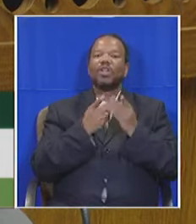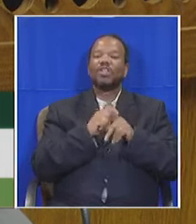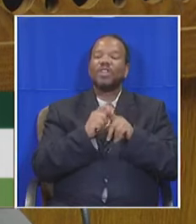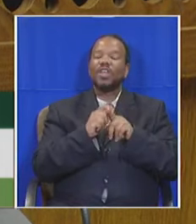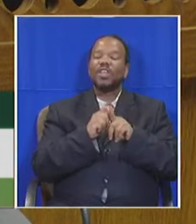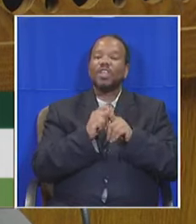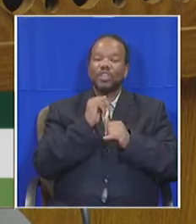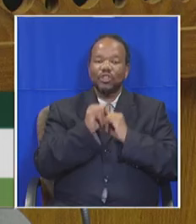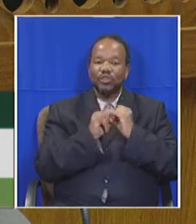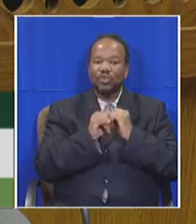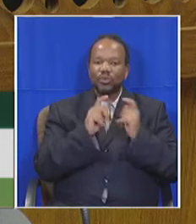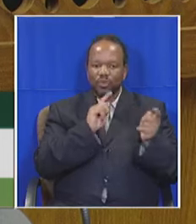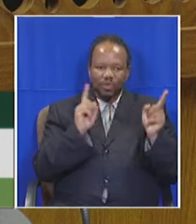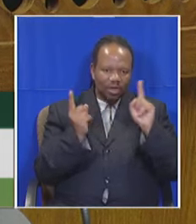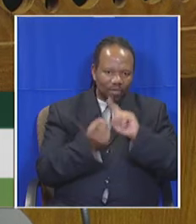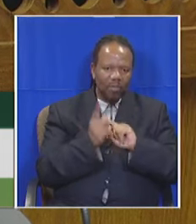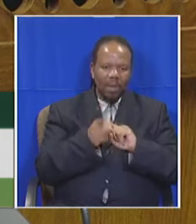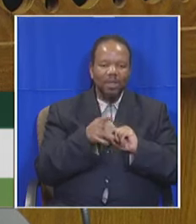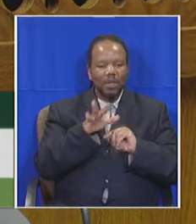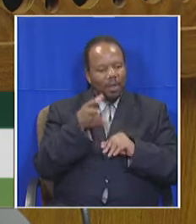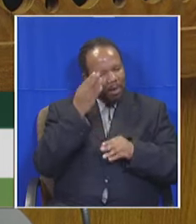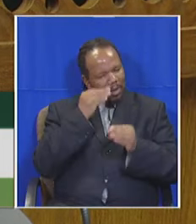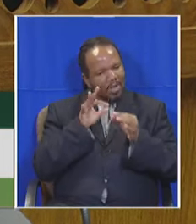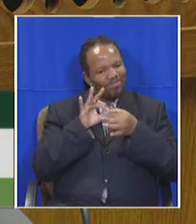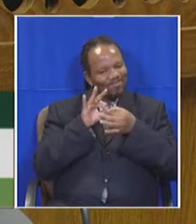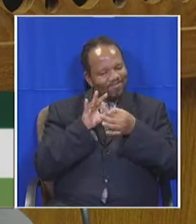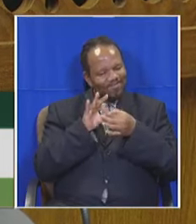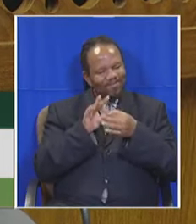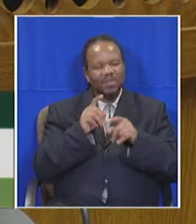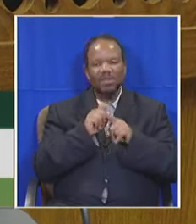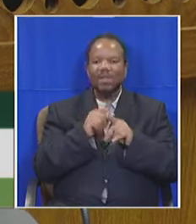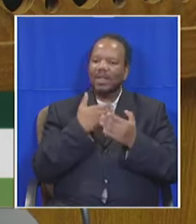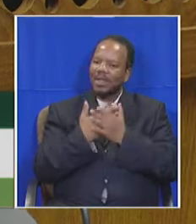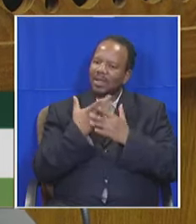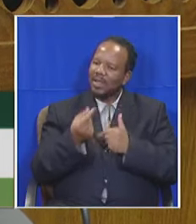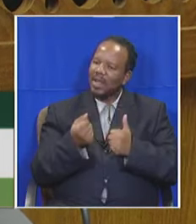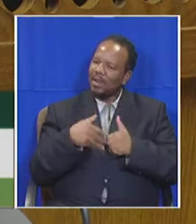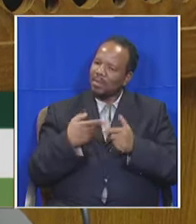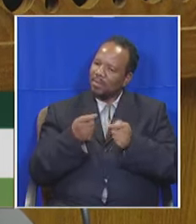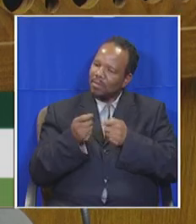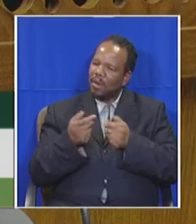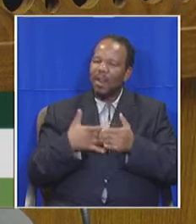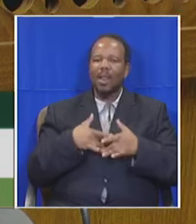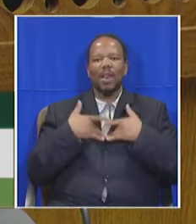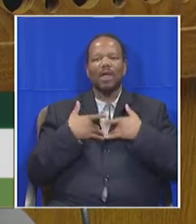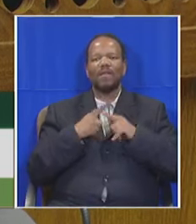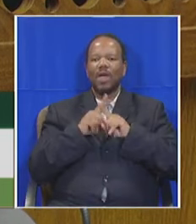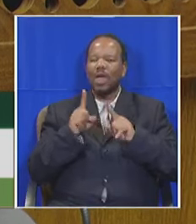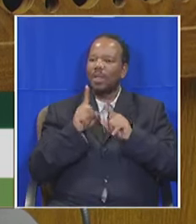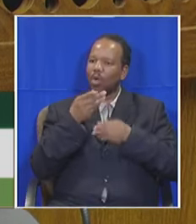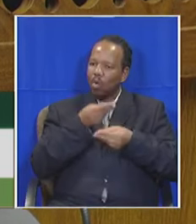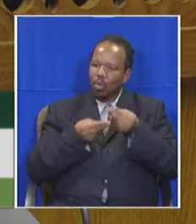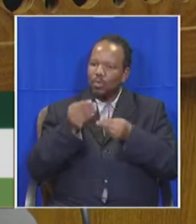young people can acquire relevant and quality skills that can help them master their lives and contribute to the socioeconomic development of their